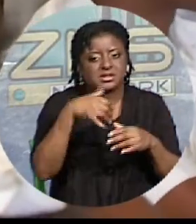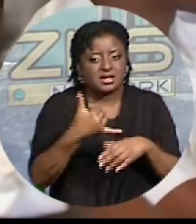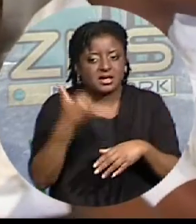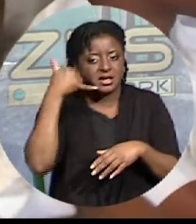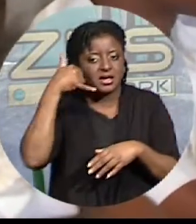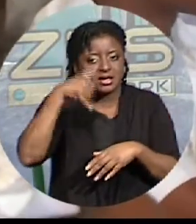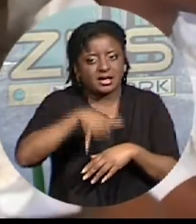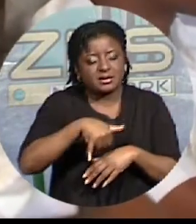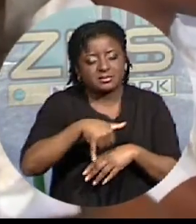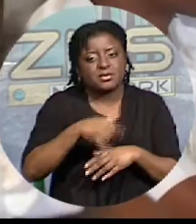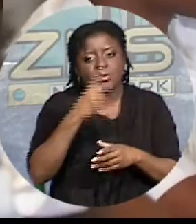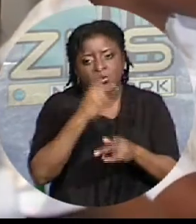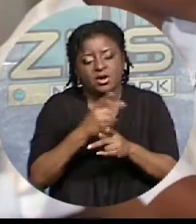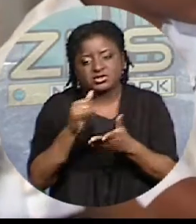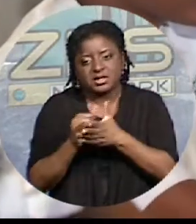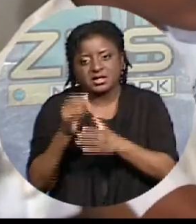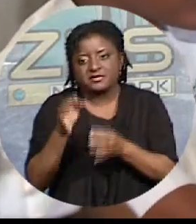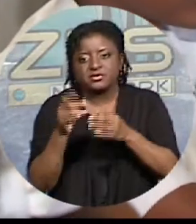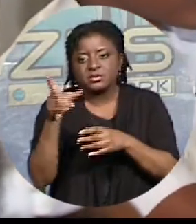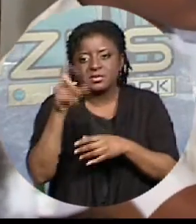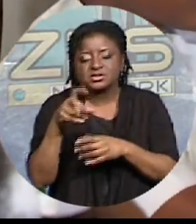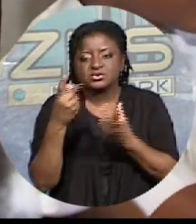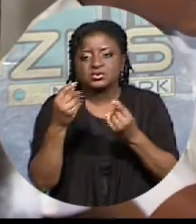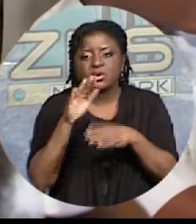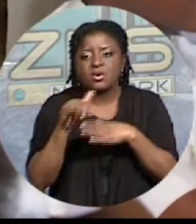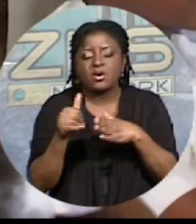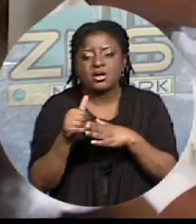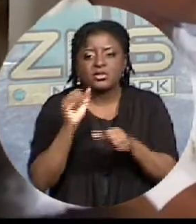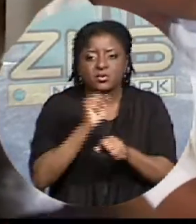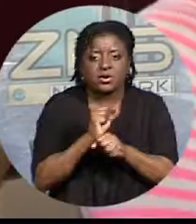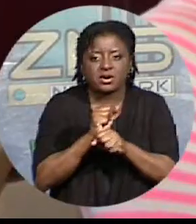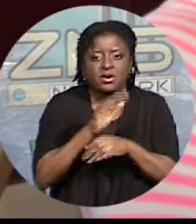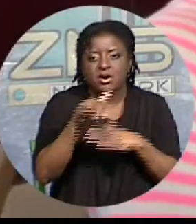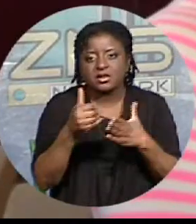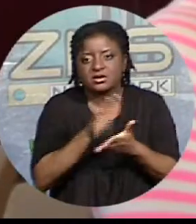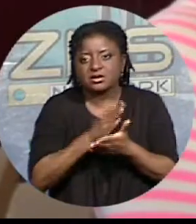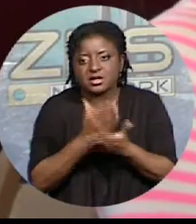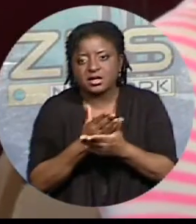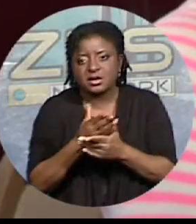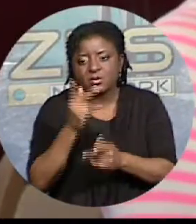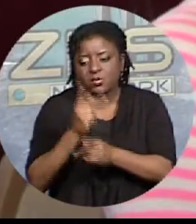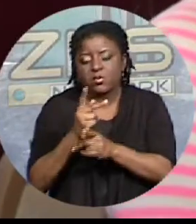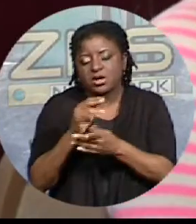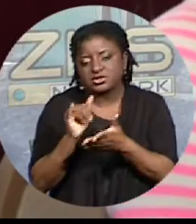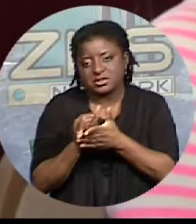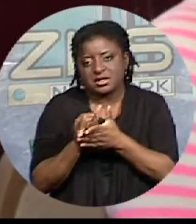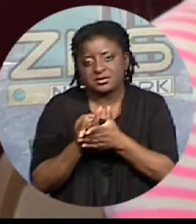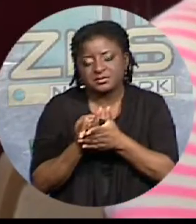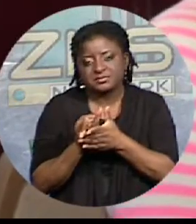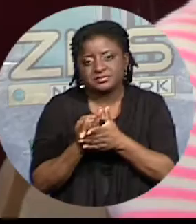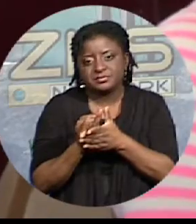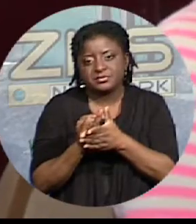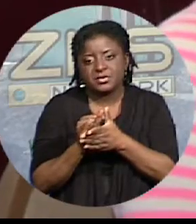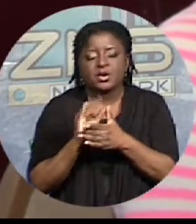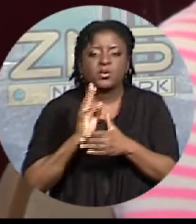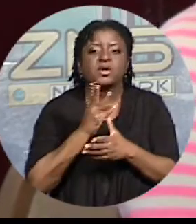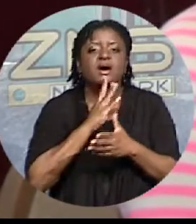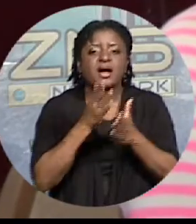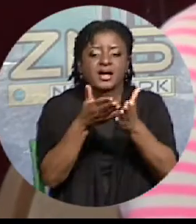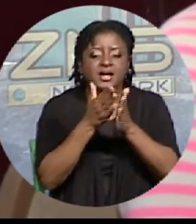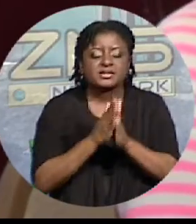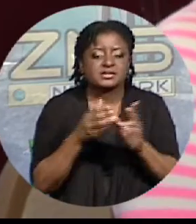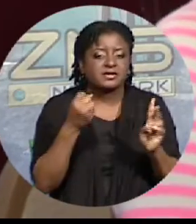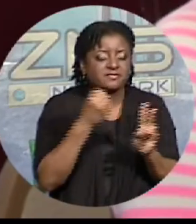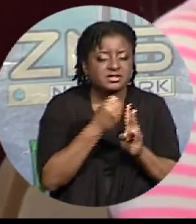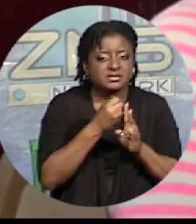If you have to do all the work in the house, all the cooking and everything, watch that. It's already out there. We are asking victims. We are asking